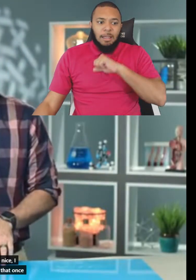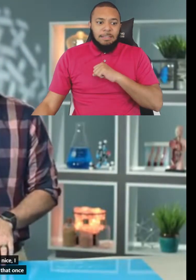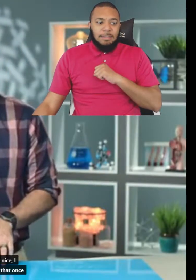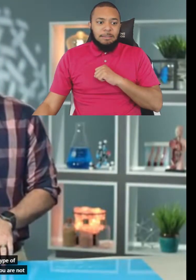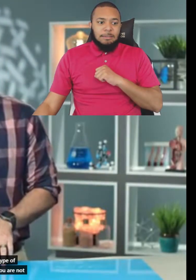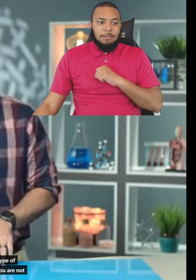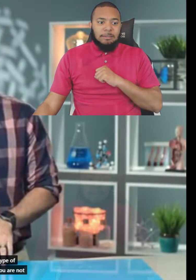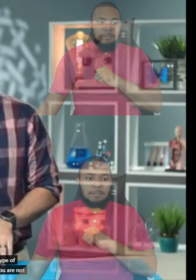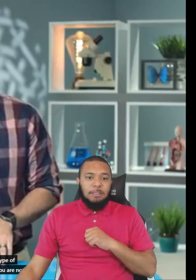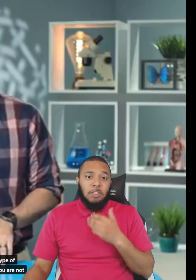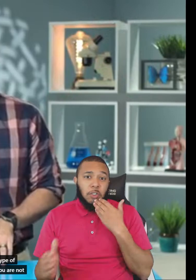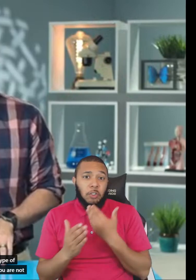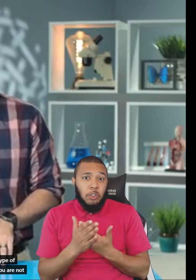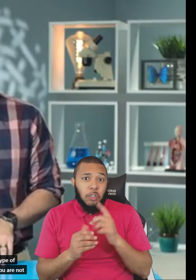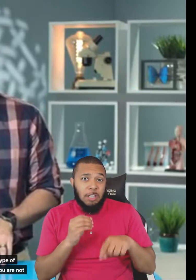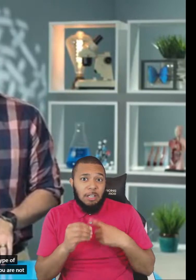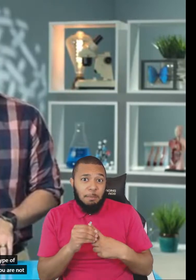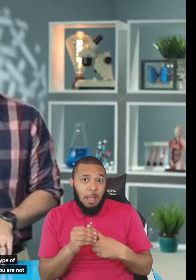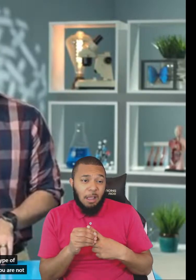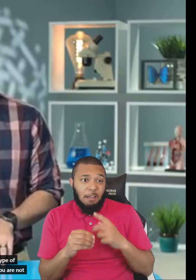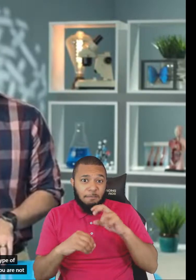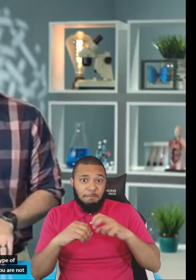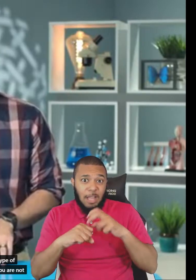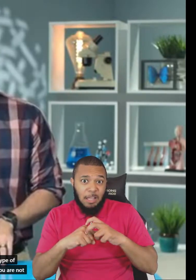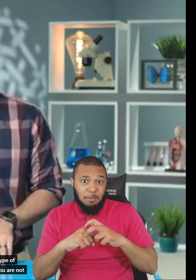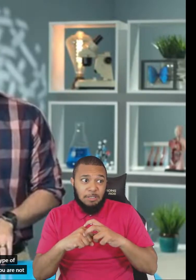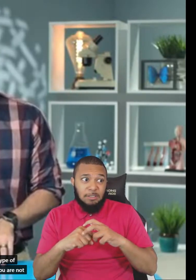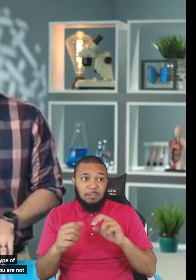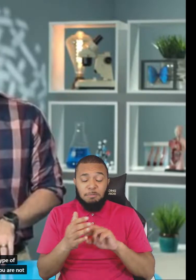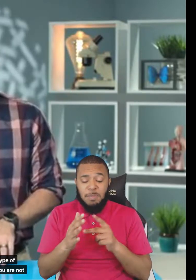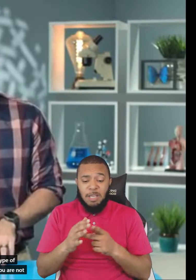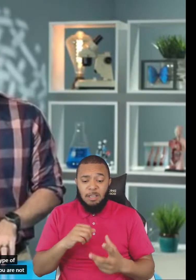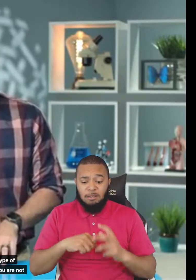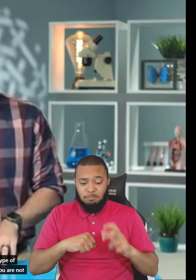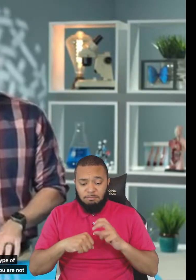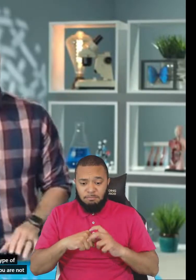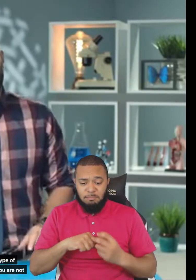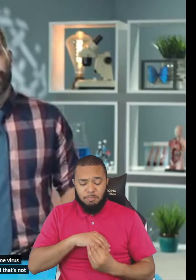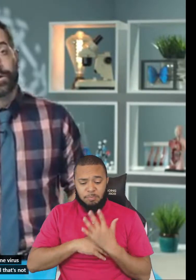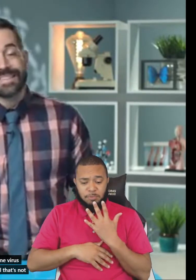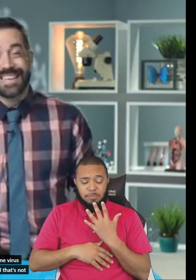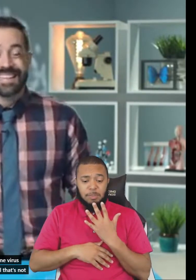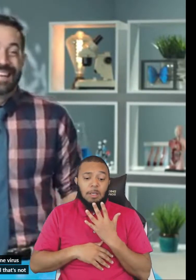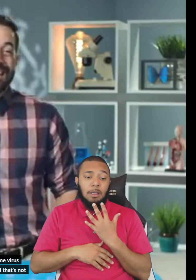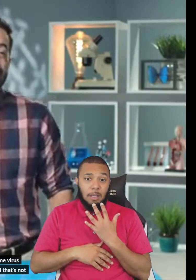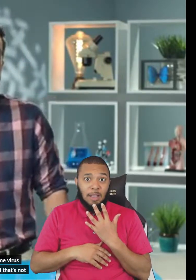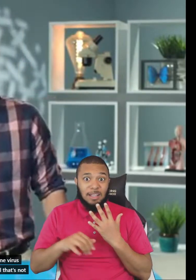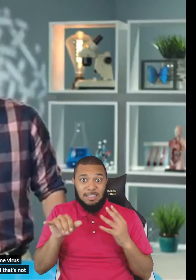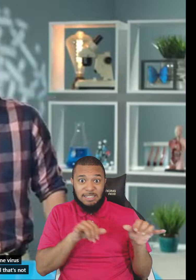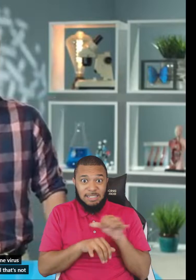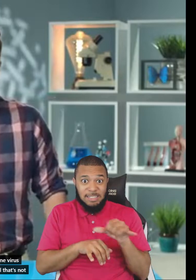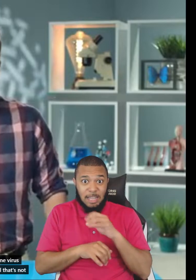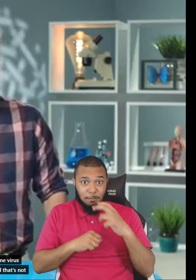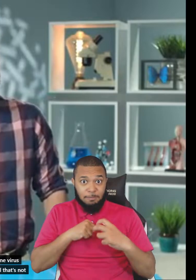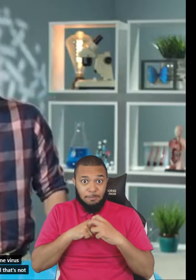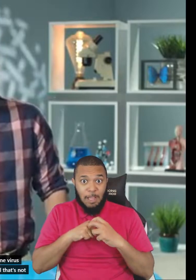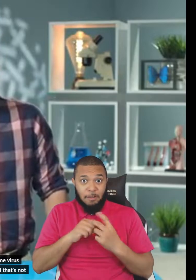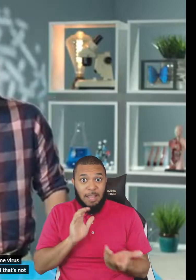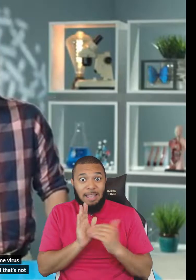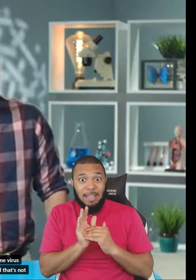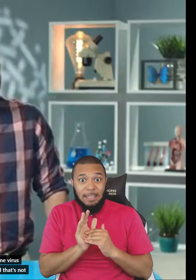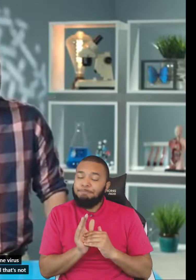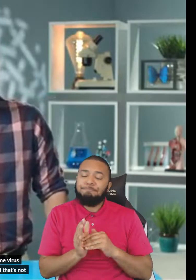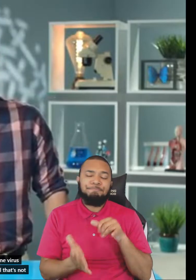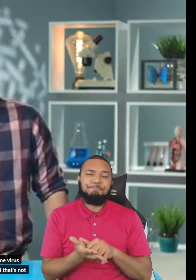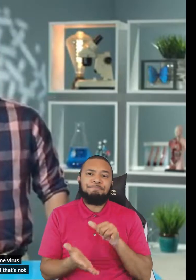that once you have had a specific type of virus, more likely than not, you are not going to get that exact same virus